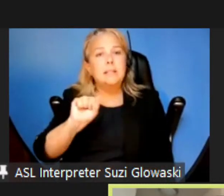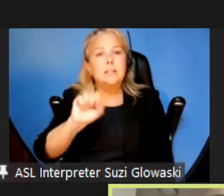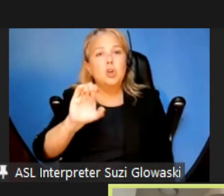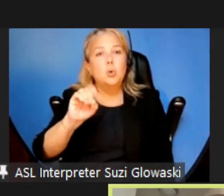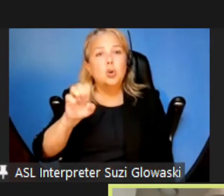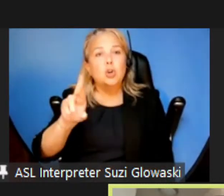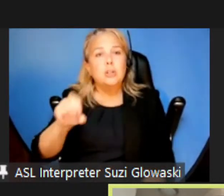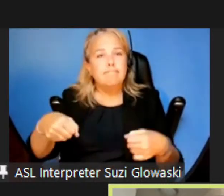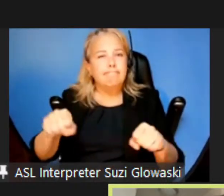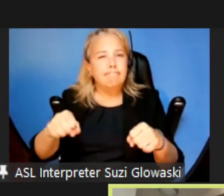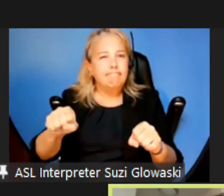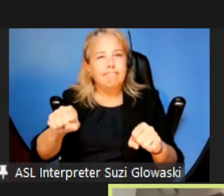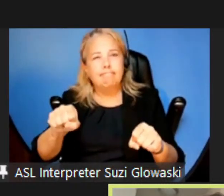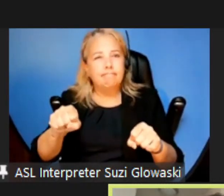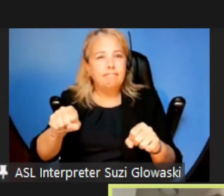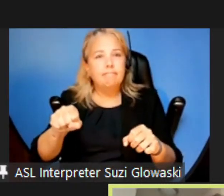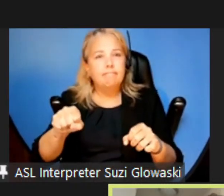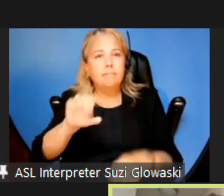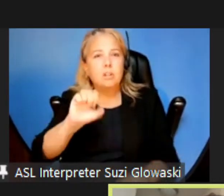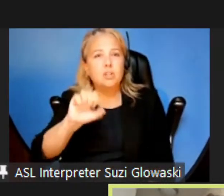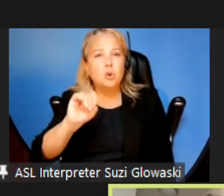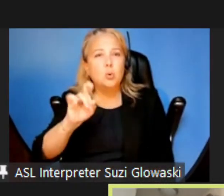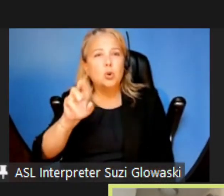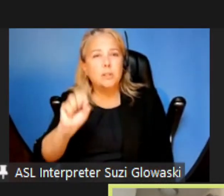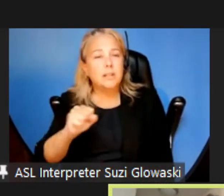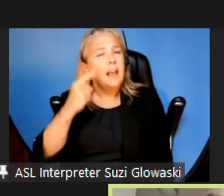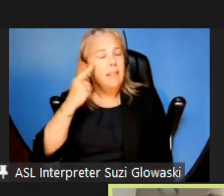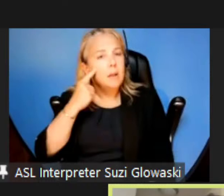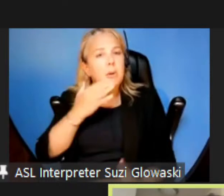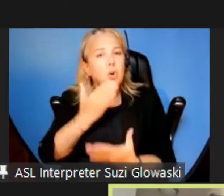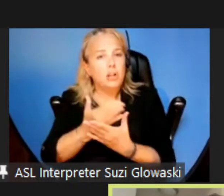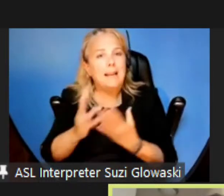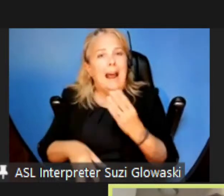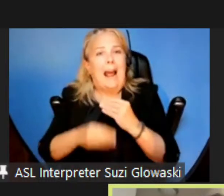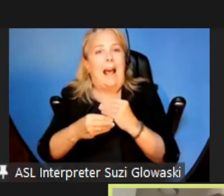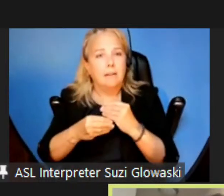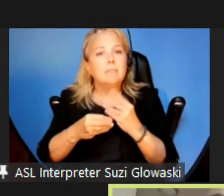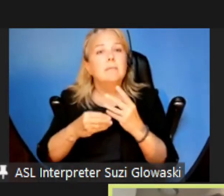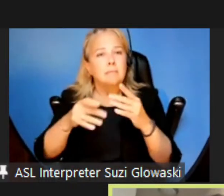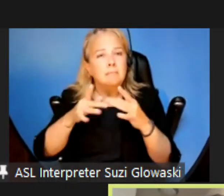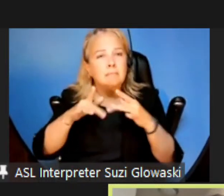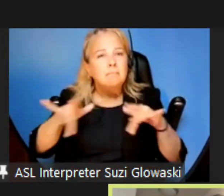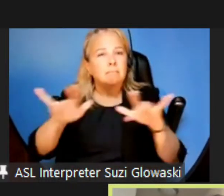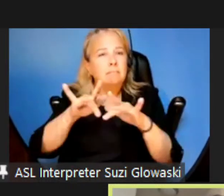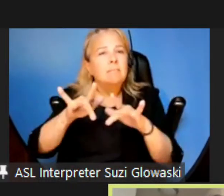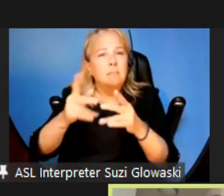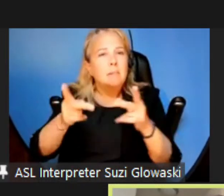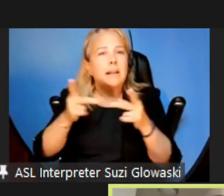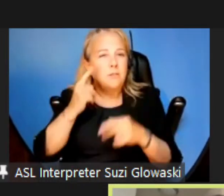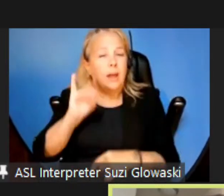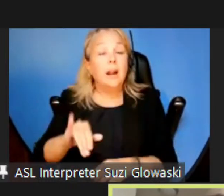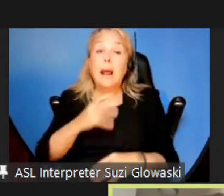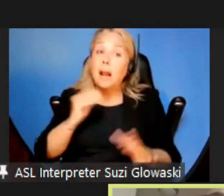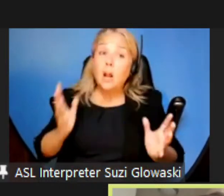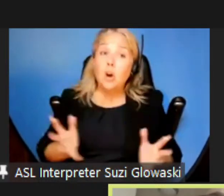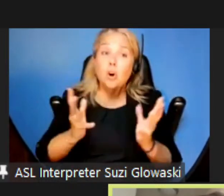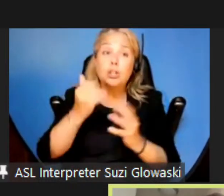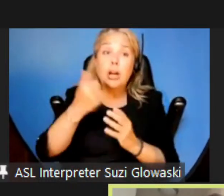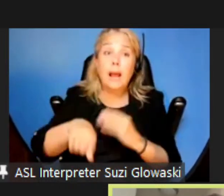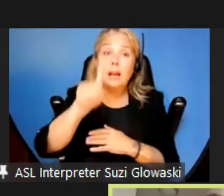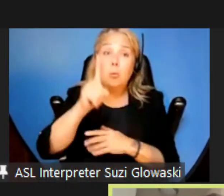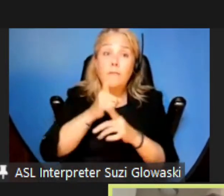other mobility storage for that. I would also encourage anyone listening from the City of Falls